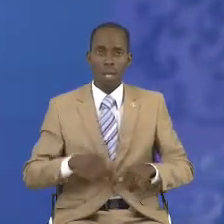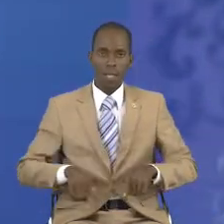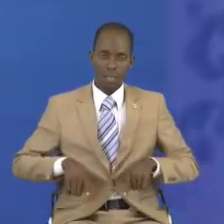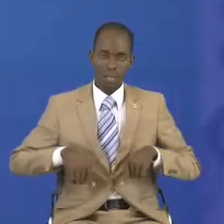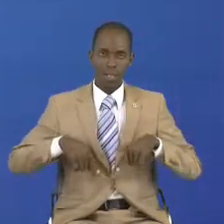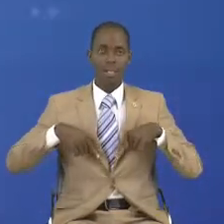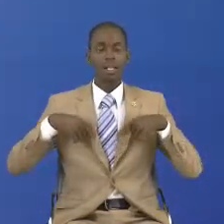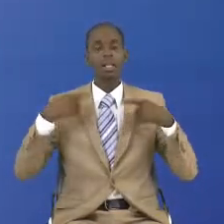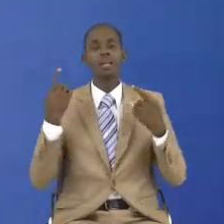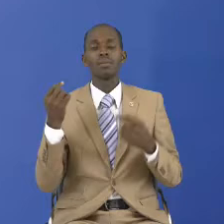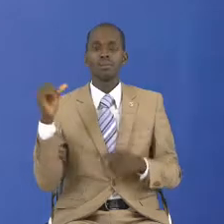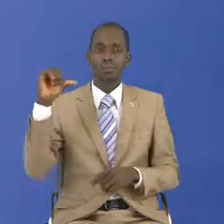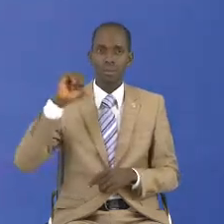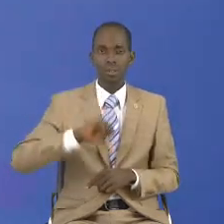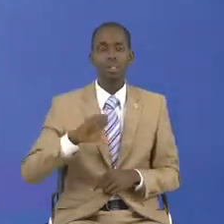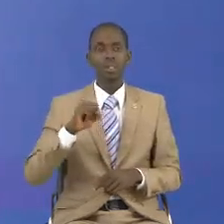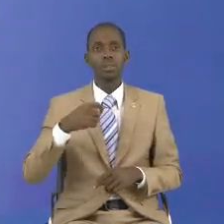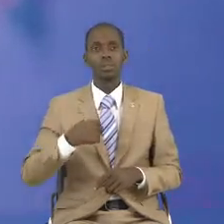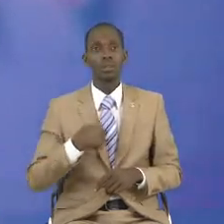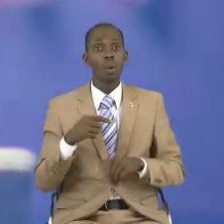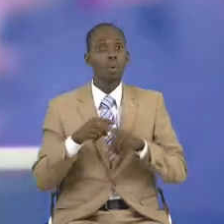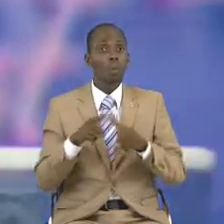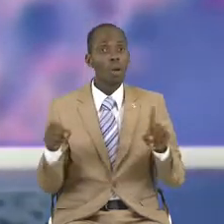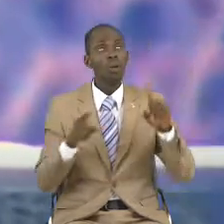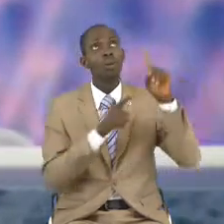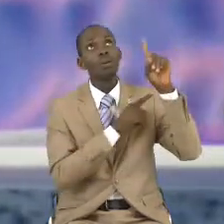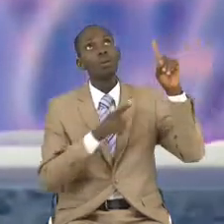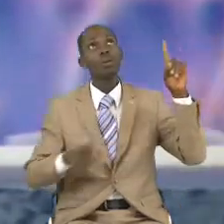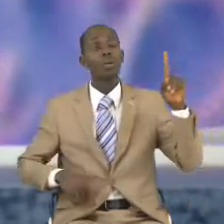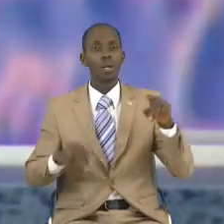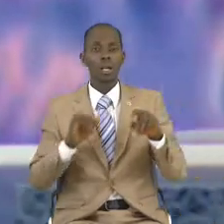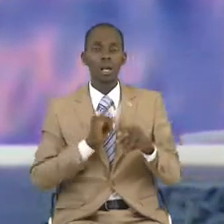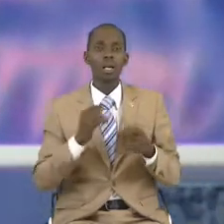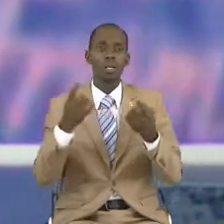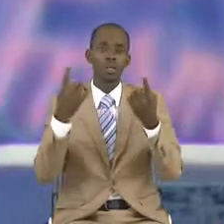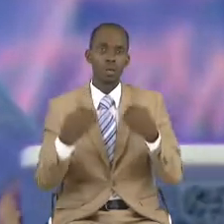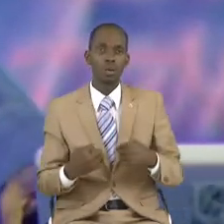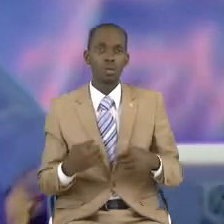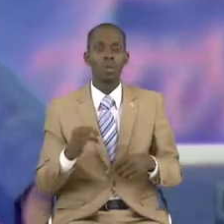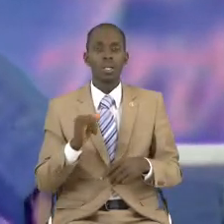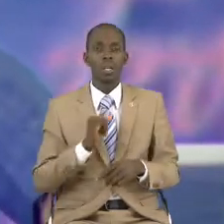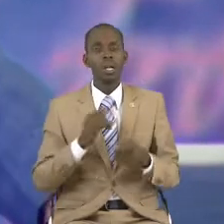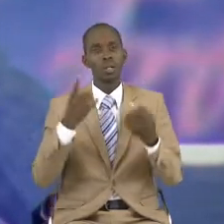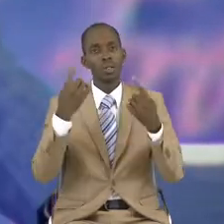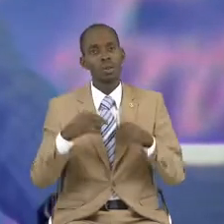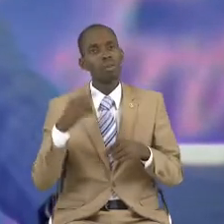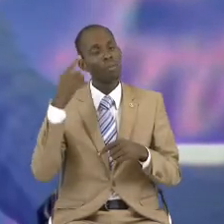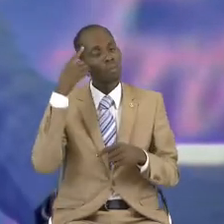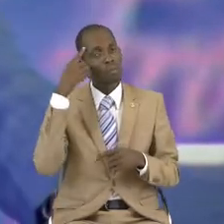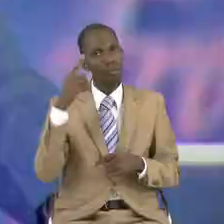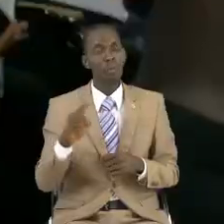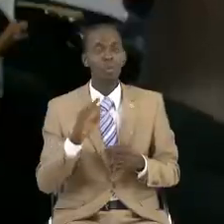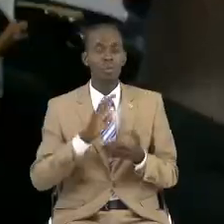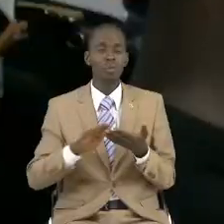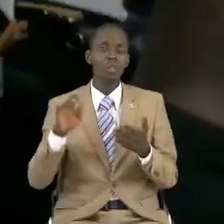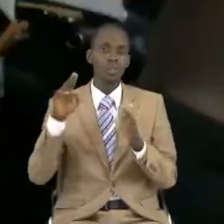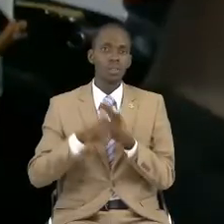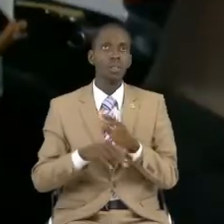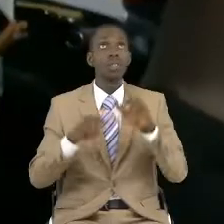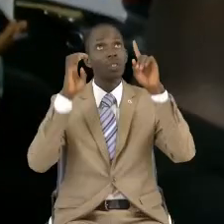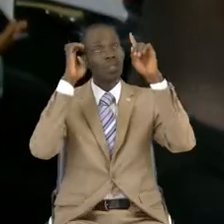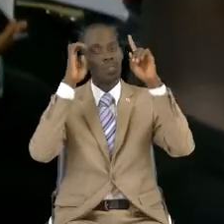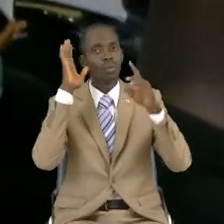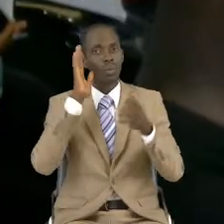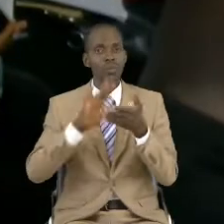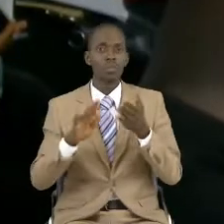condemns me but lord i come i come for forgiveness he will forgive you